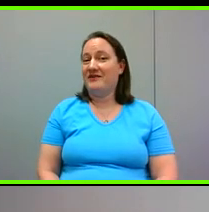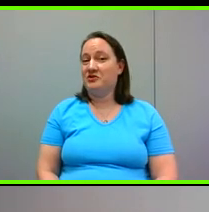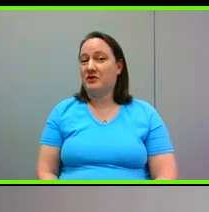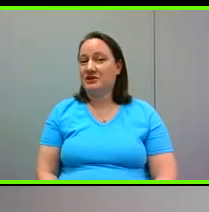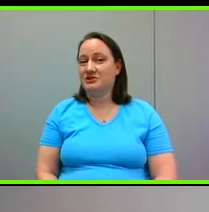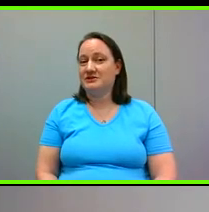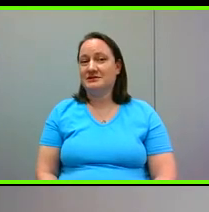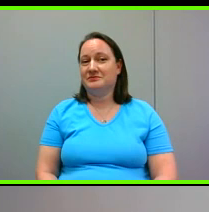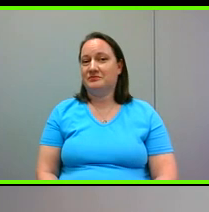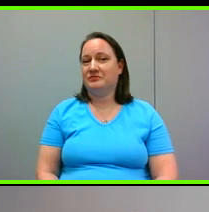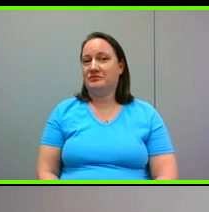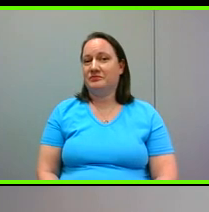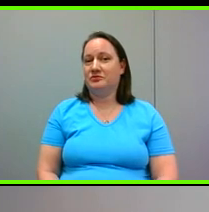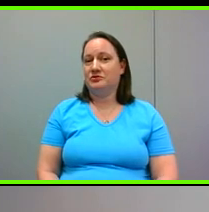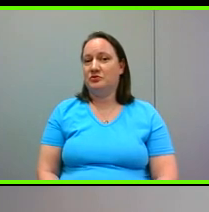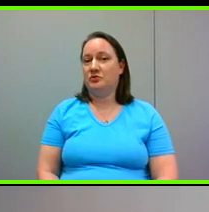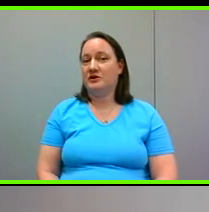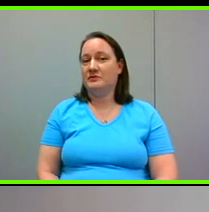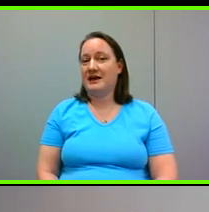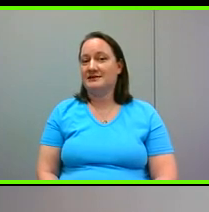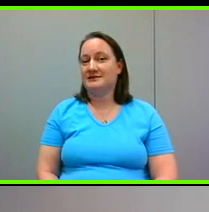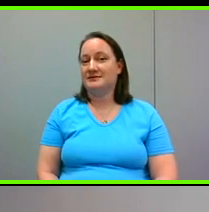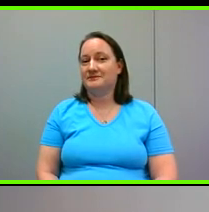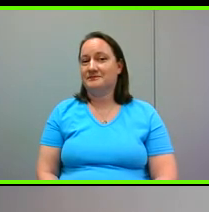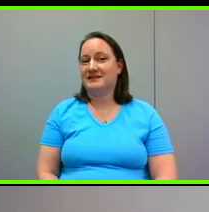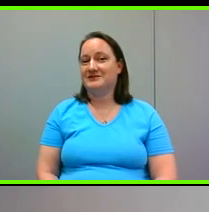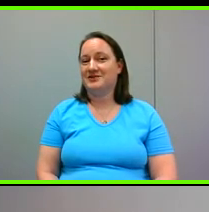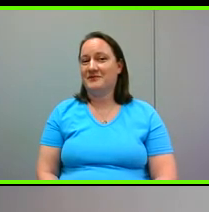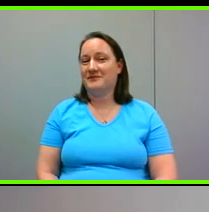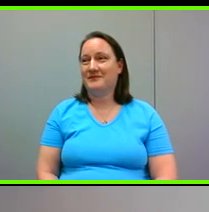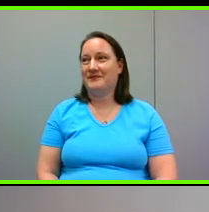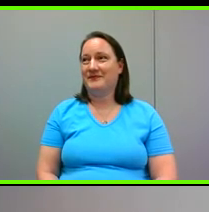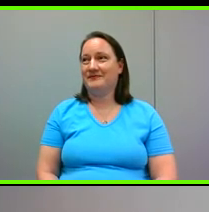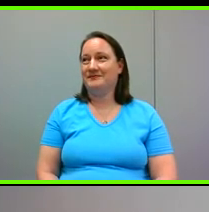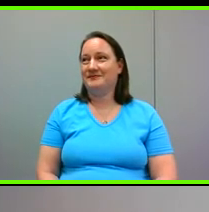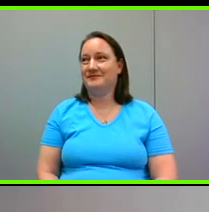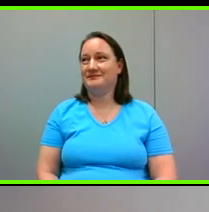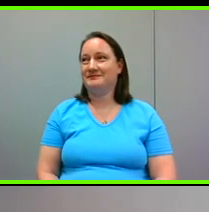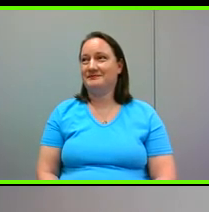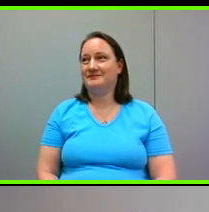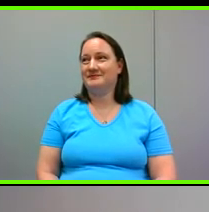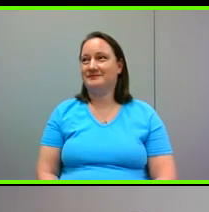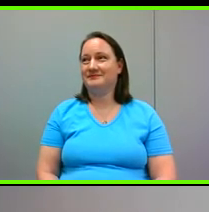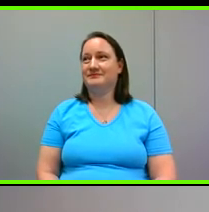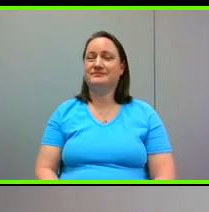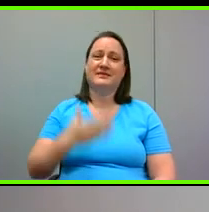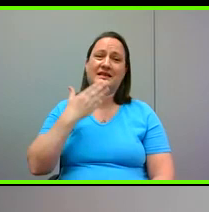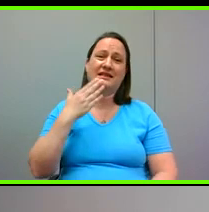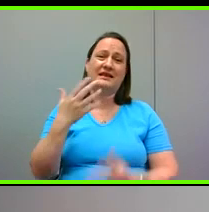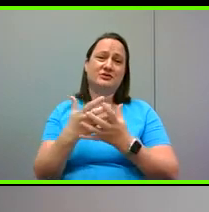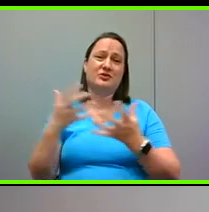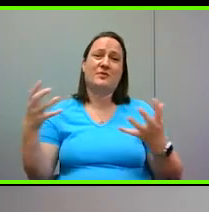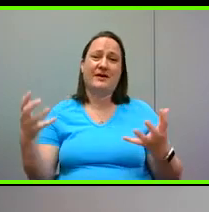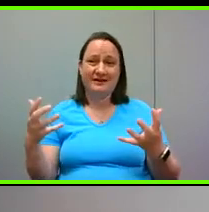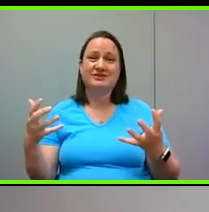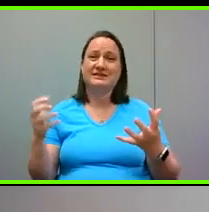If you have any questions, welcome to ask. That's all. Thanks so much,